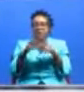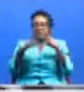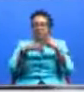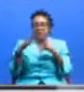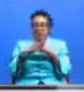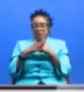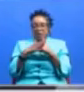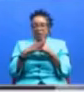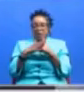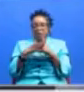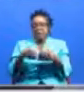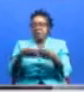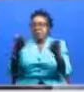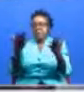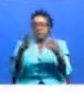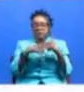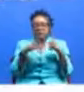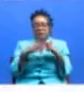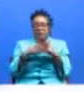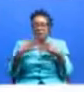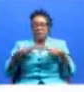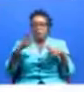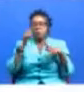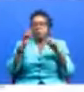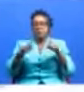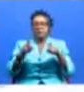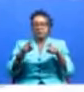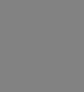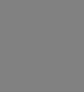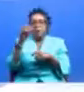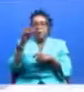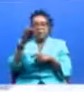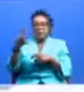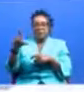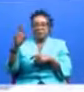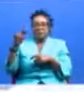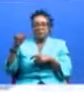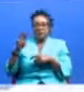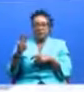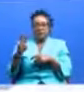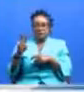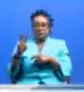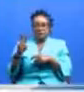79, wapatie watu 79 people. Gabriel Kudaka, NTV.